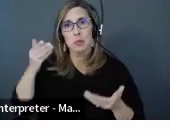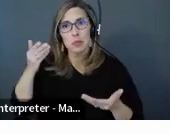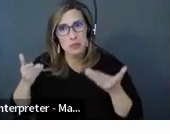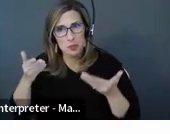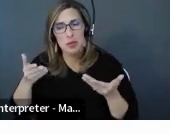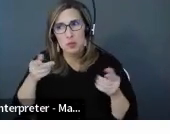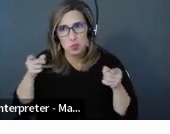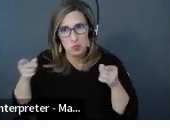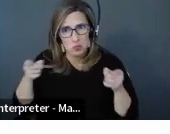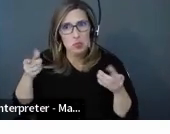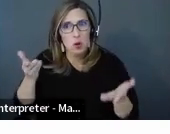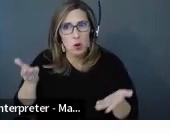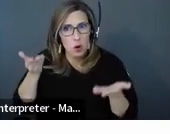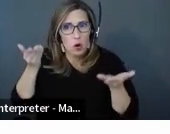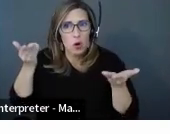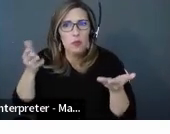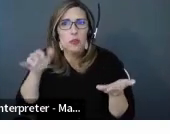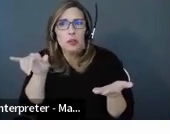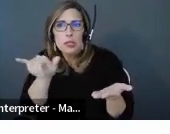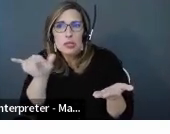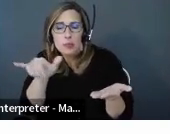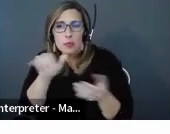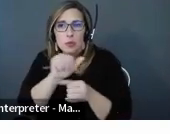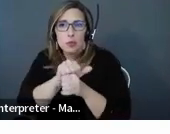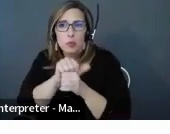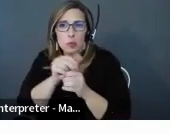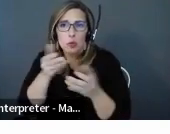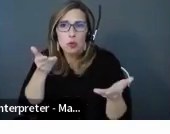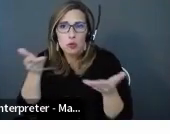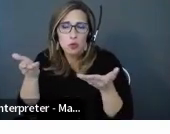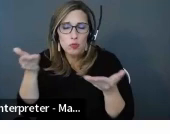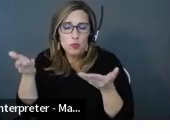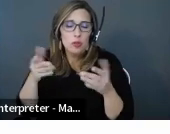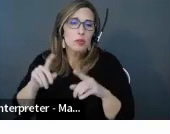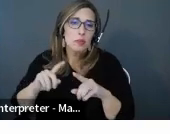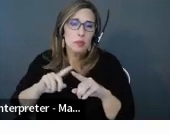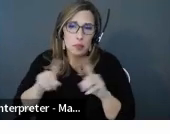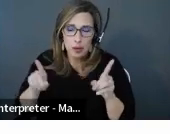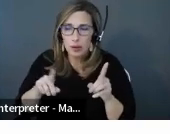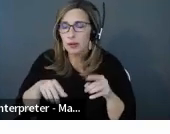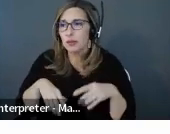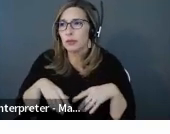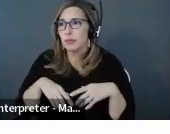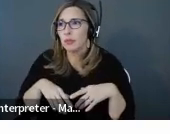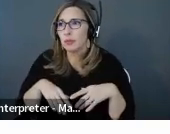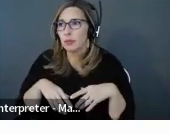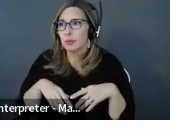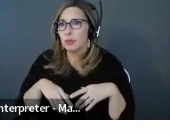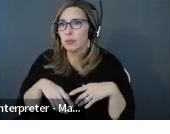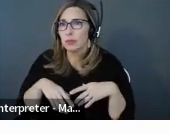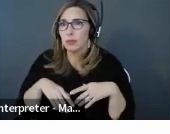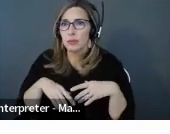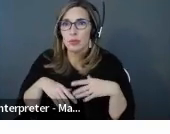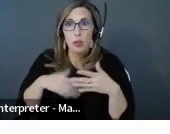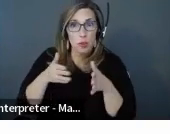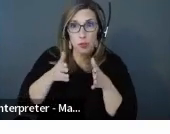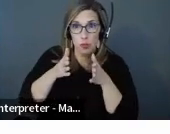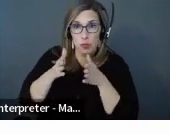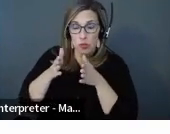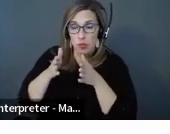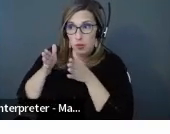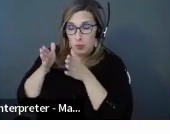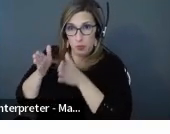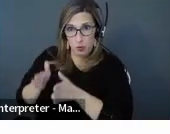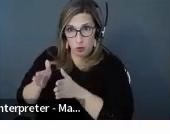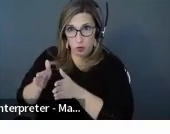employment services, but a person would receive employment services through whatever VR